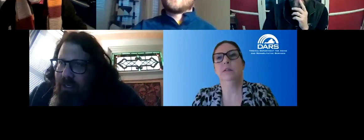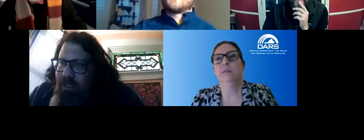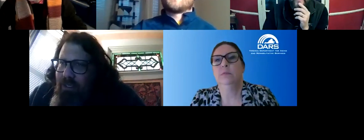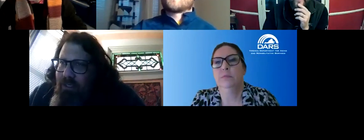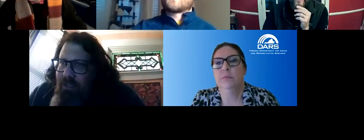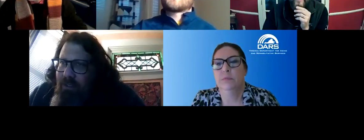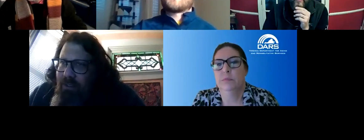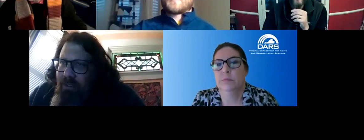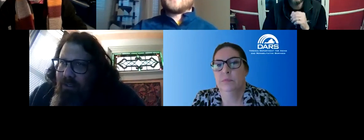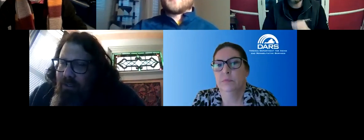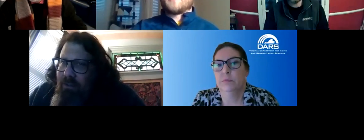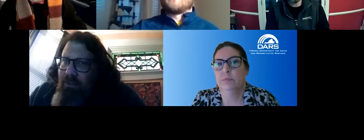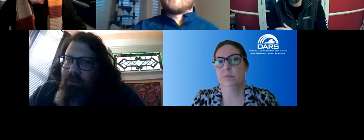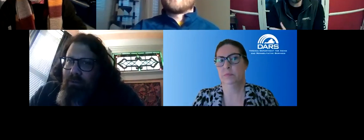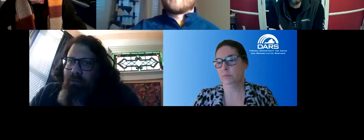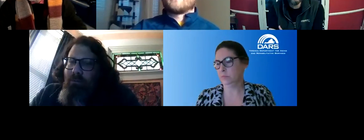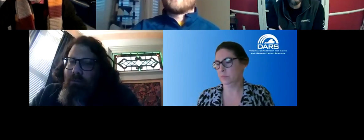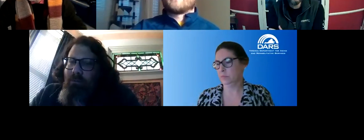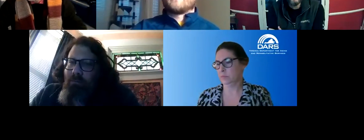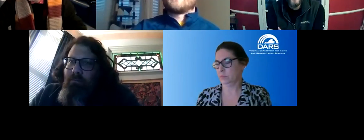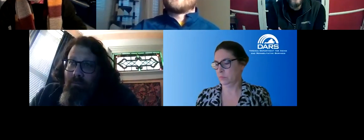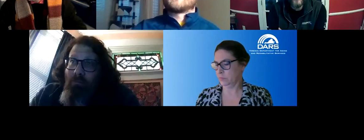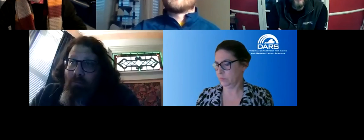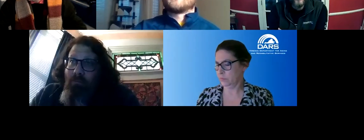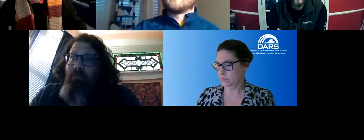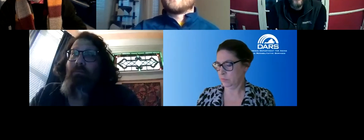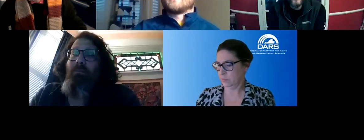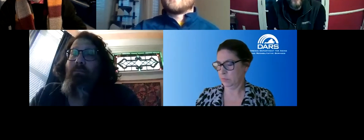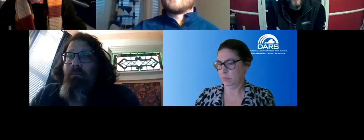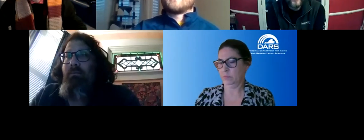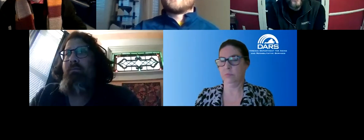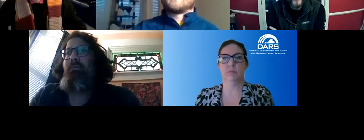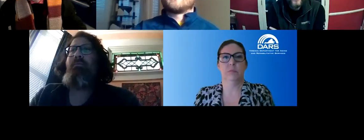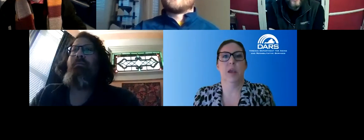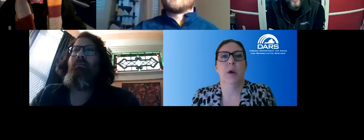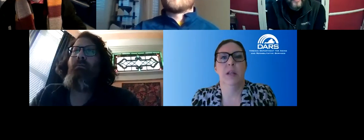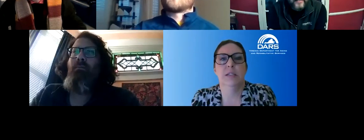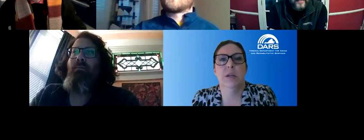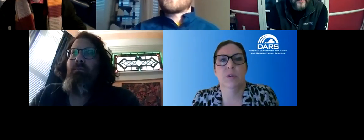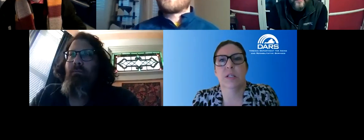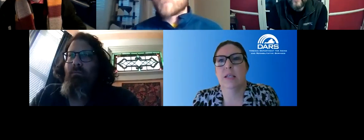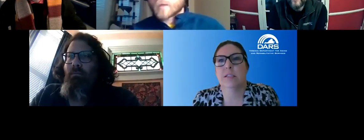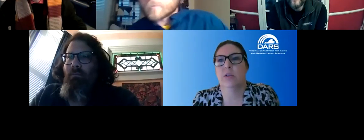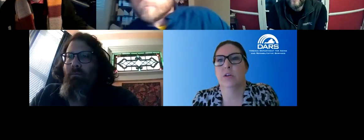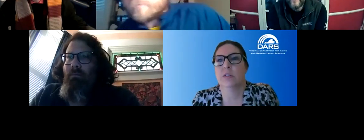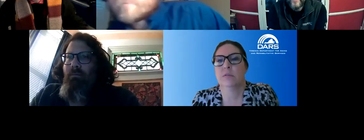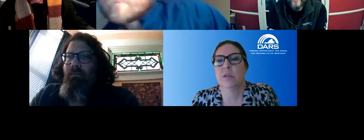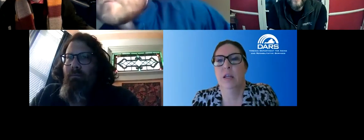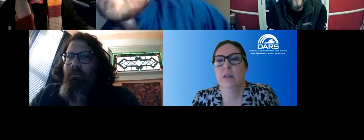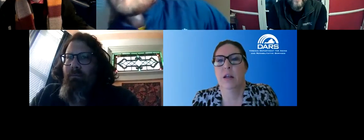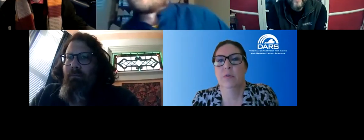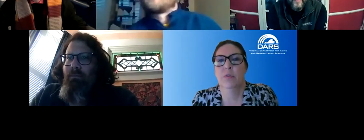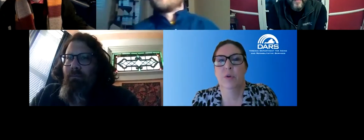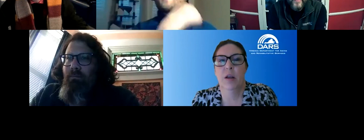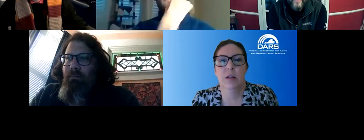119. Wow. Okay. I knew we were over 90, pushing 100 last time I looked. Yeah, 119 was the last I looked. Wow. Kate,